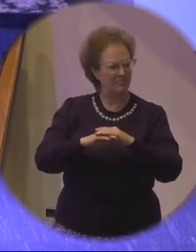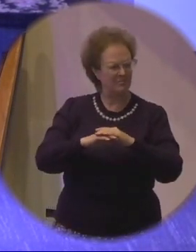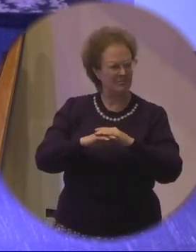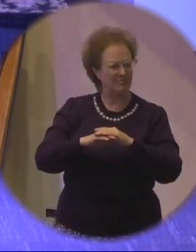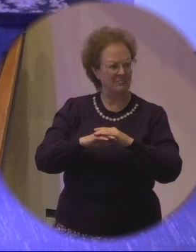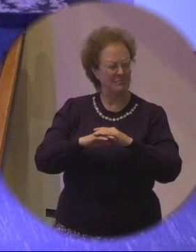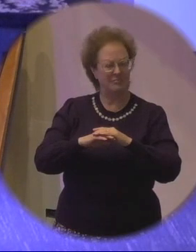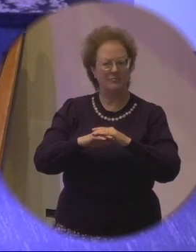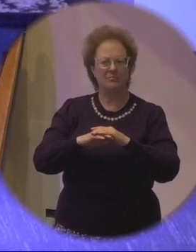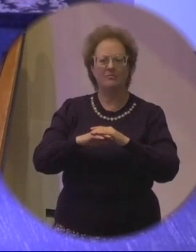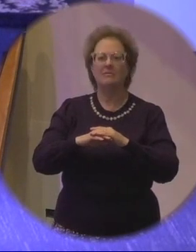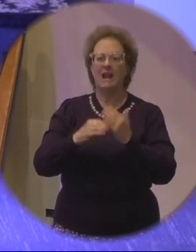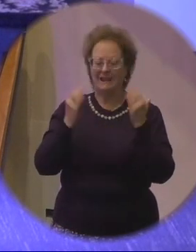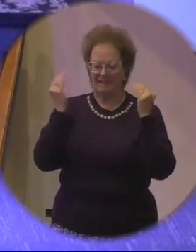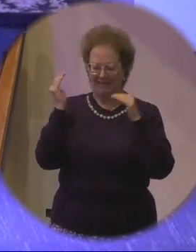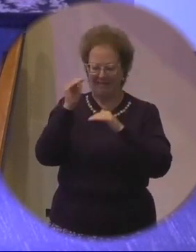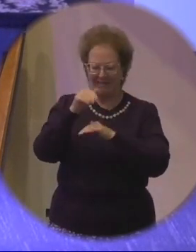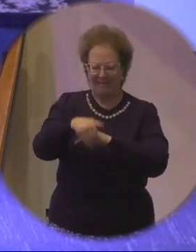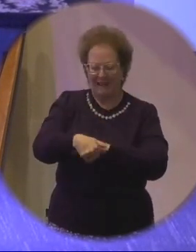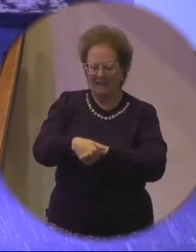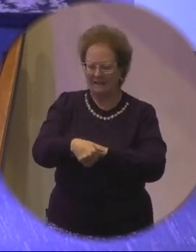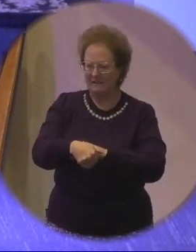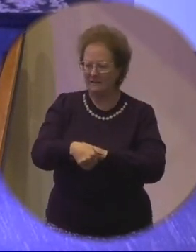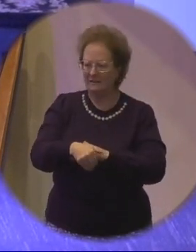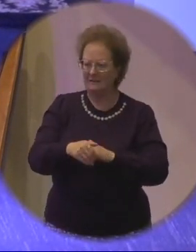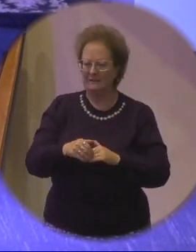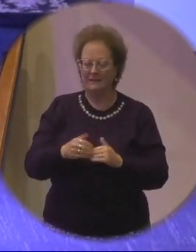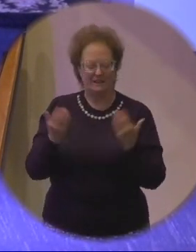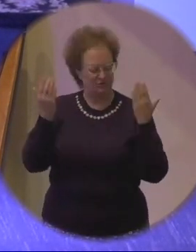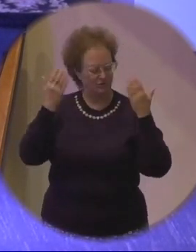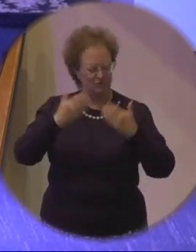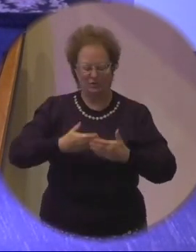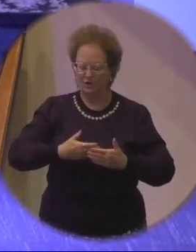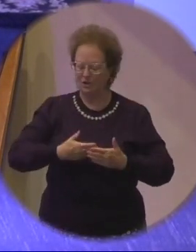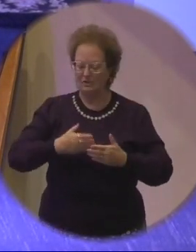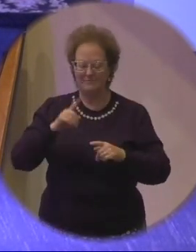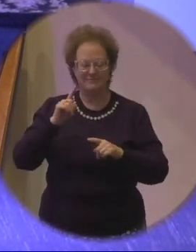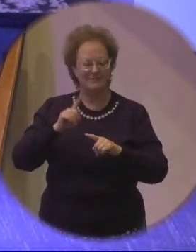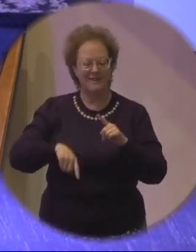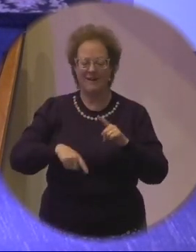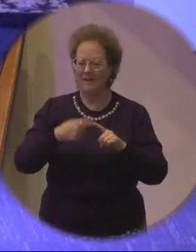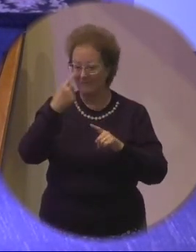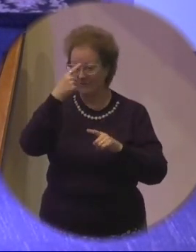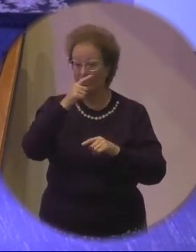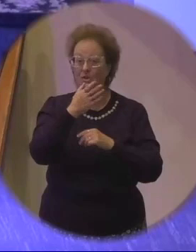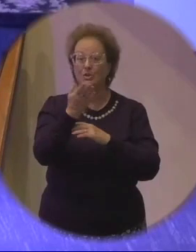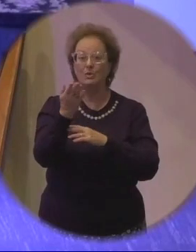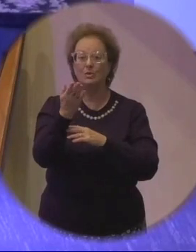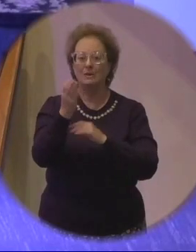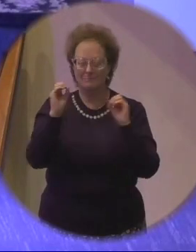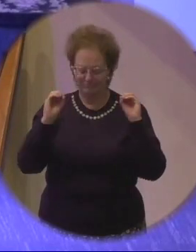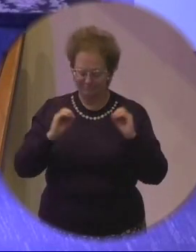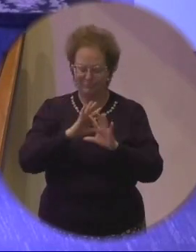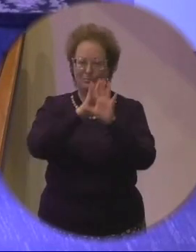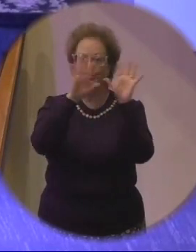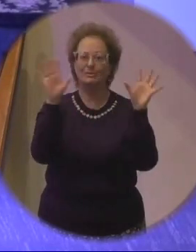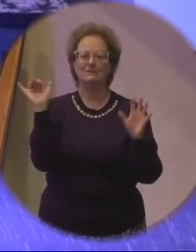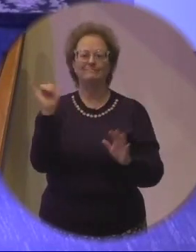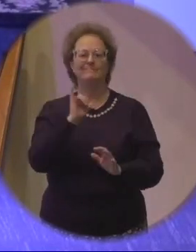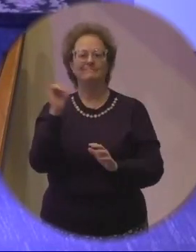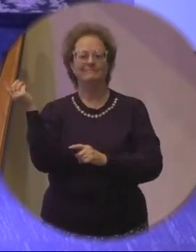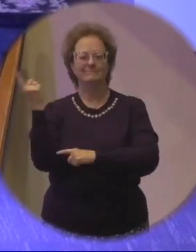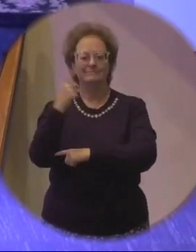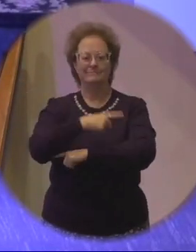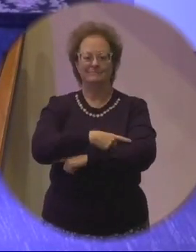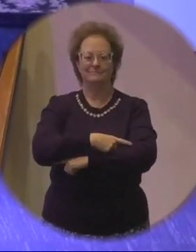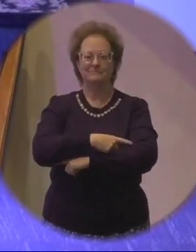the night be light around me, even the darkness is not dark to you. The night is as bright as the day, for darkness is